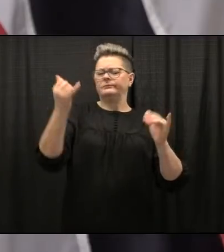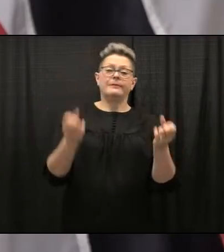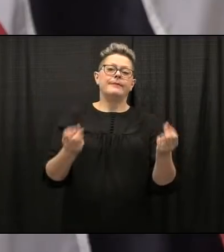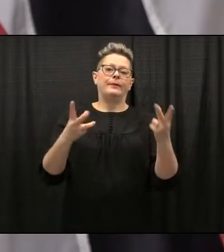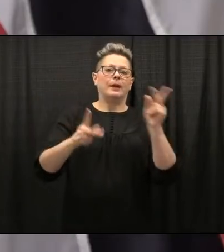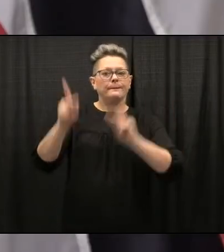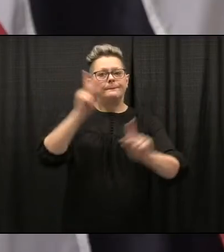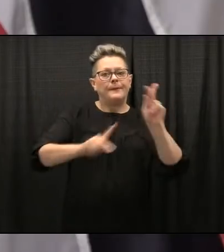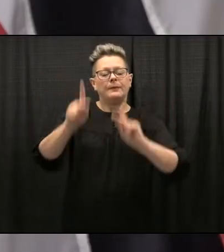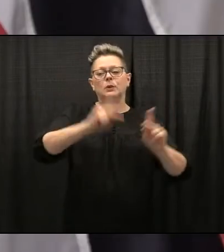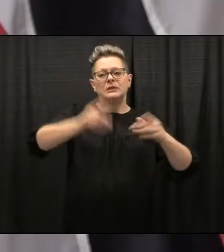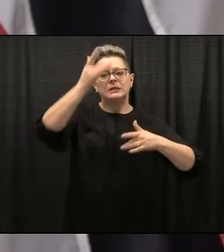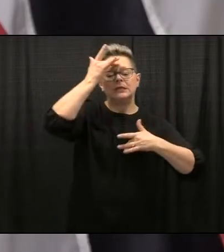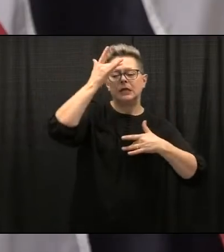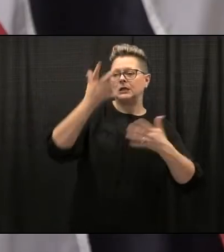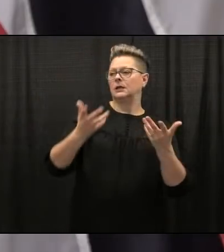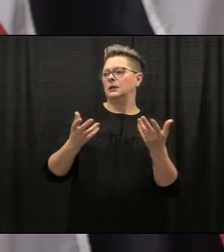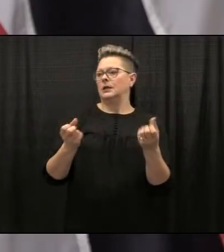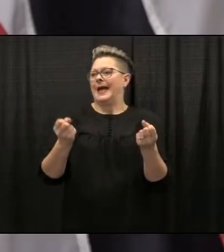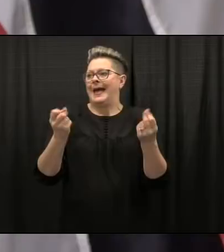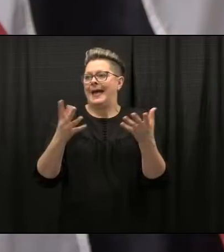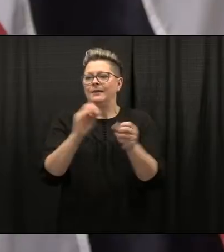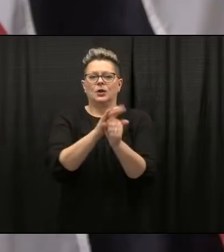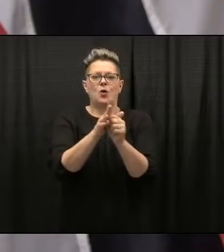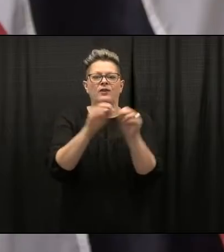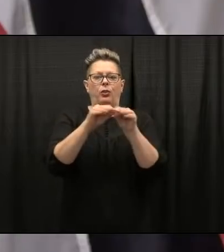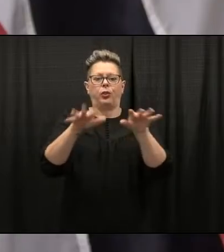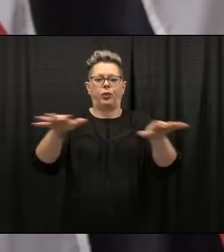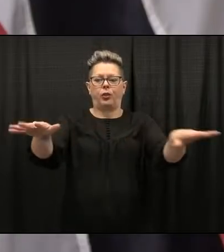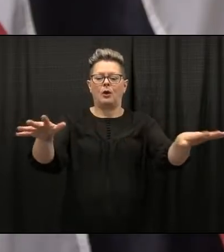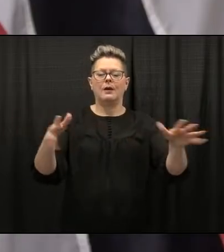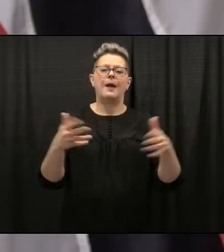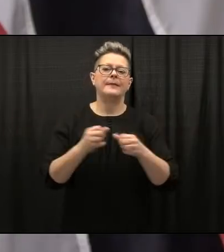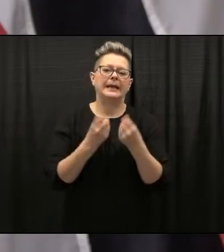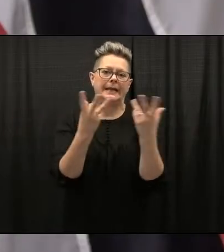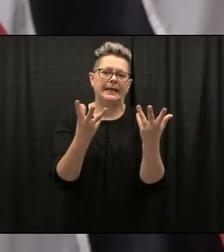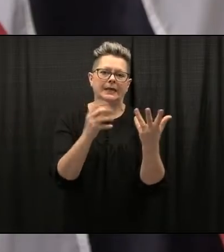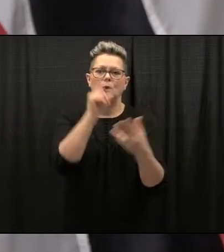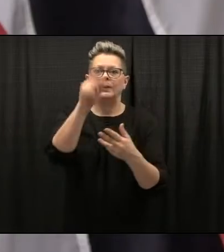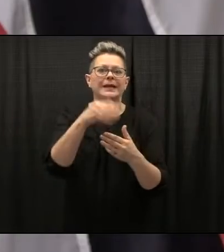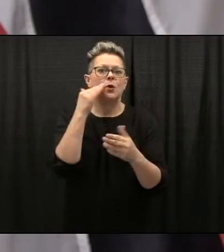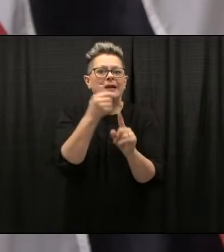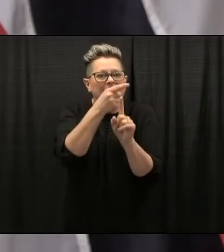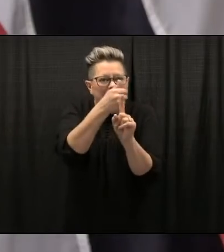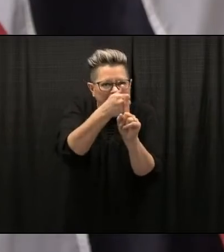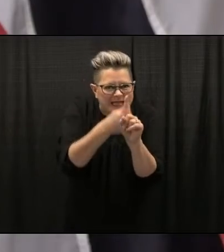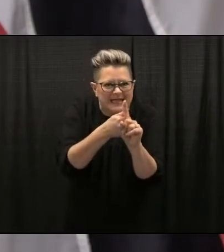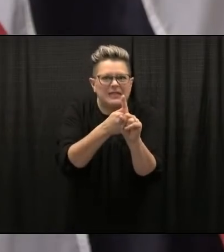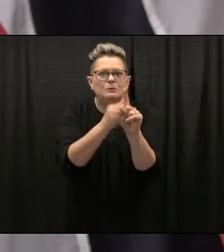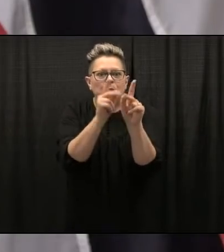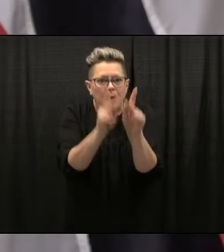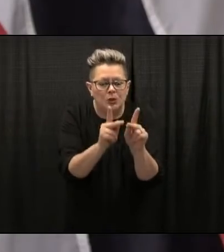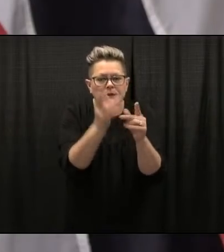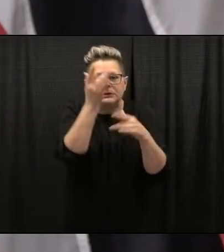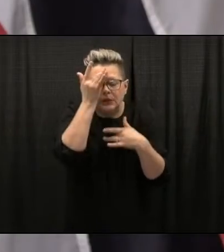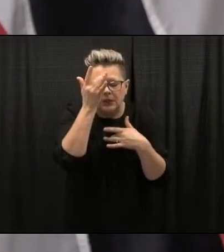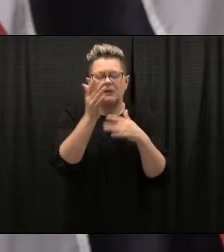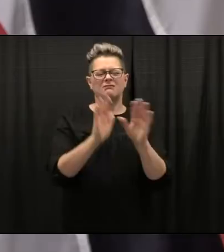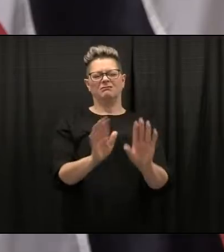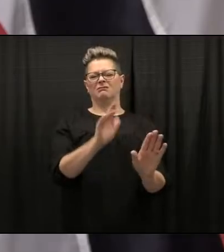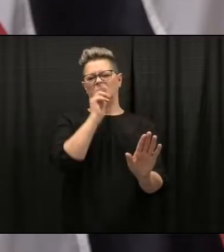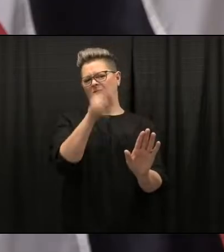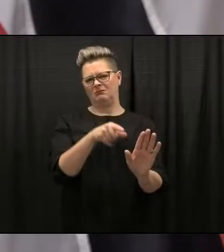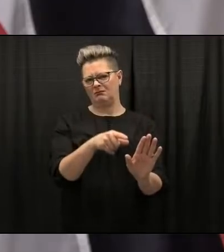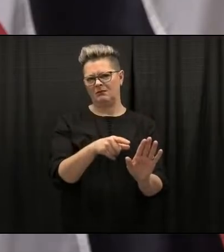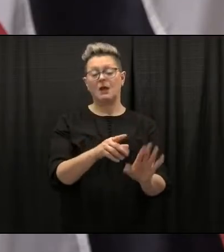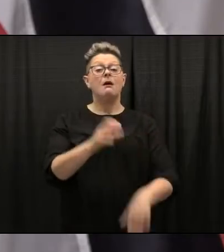the amount of COVID that's circulating without knowing every single case. Given that in